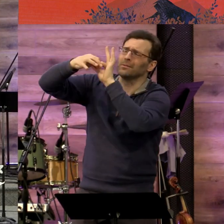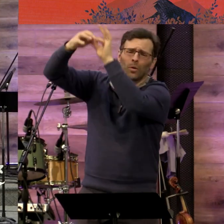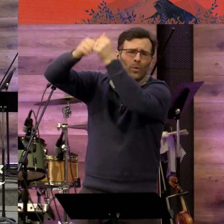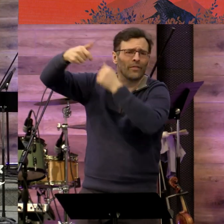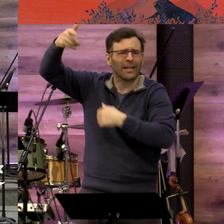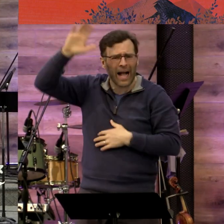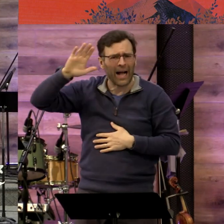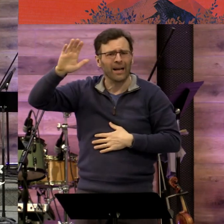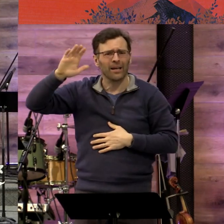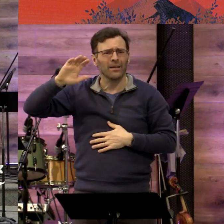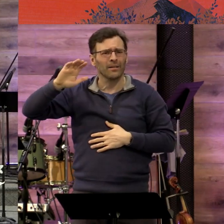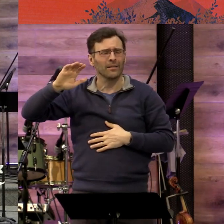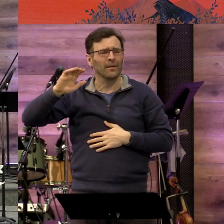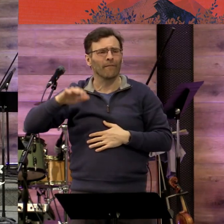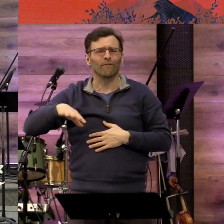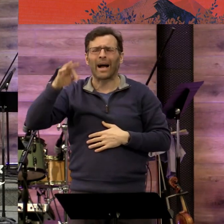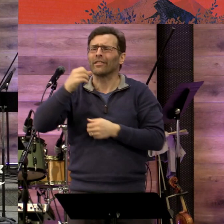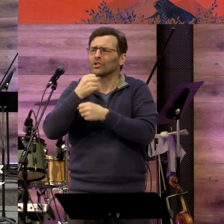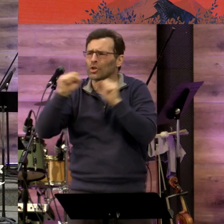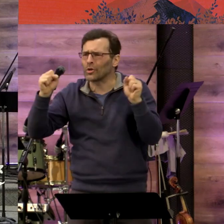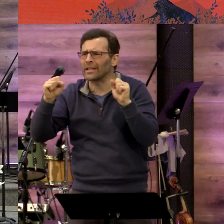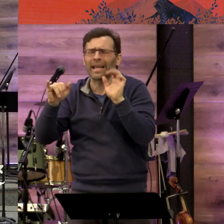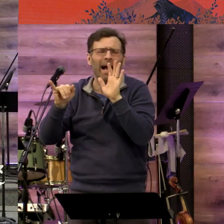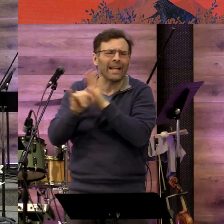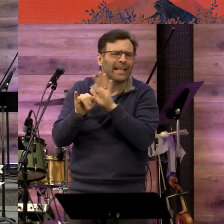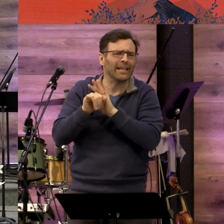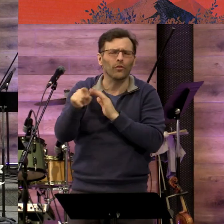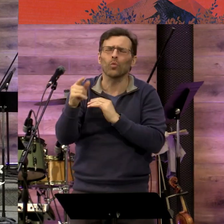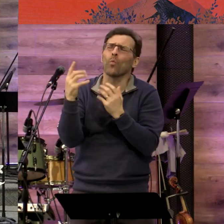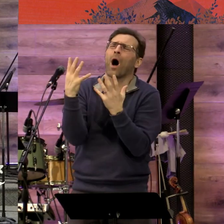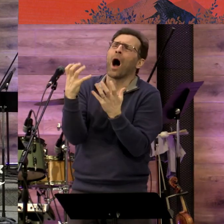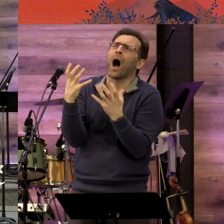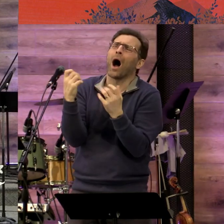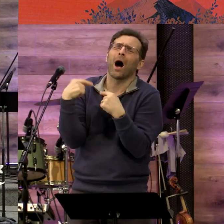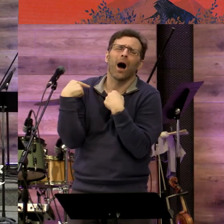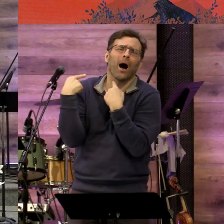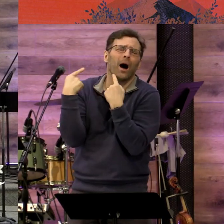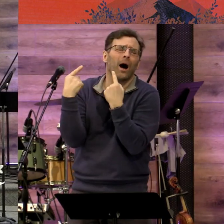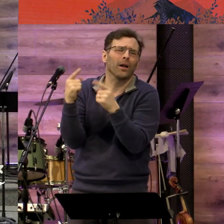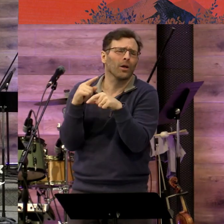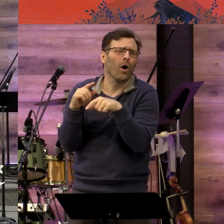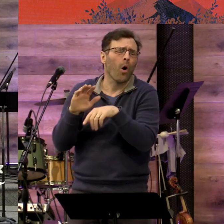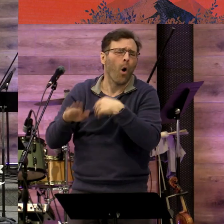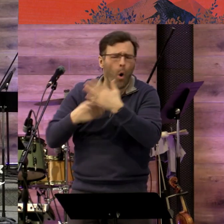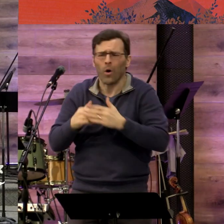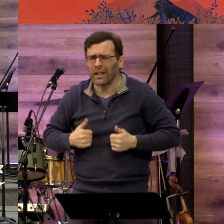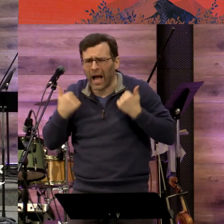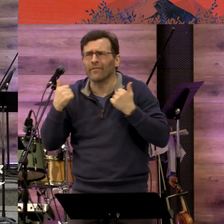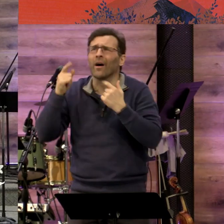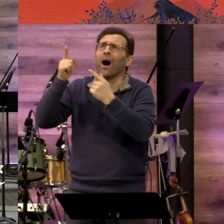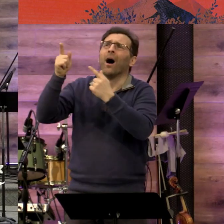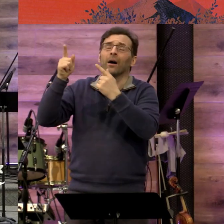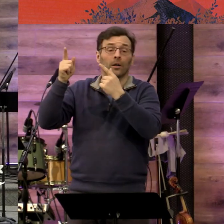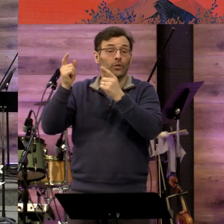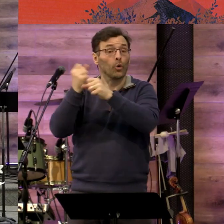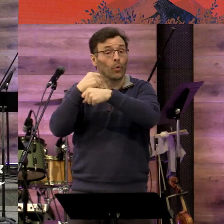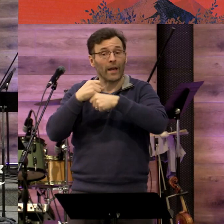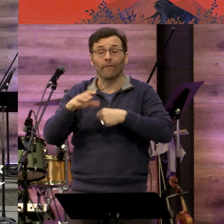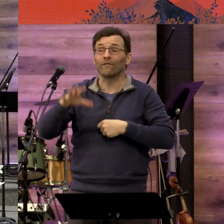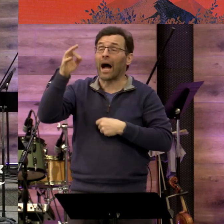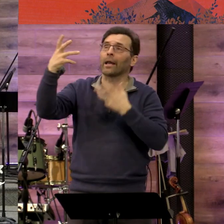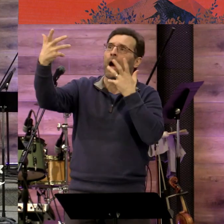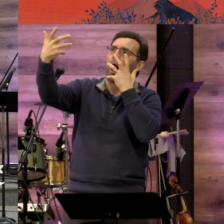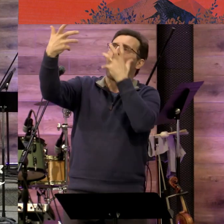finding the security and the identity that you have longed for your whole life, that you were created to find in